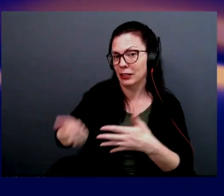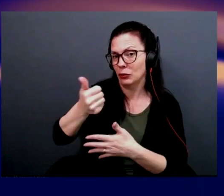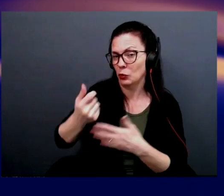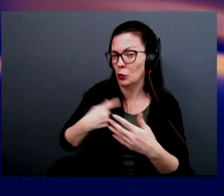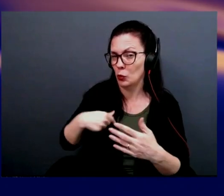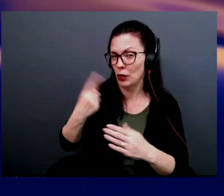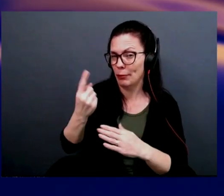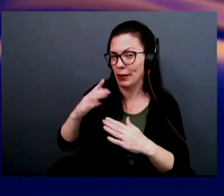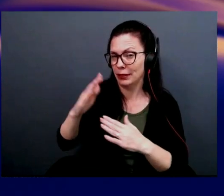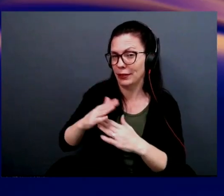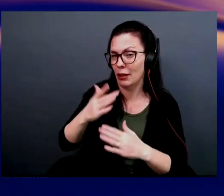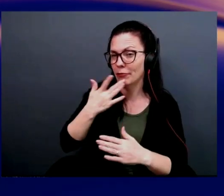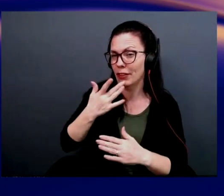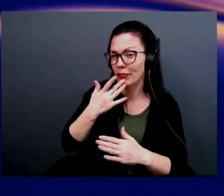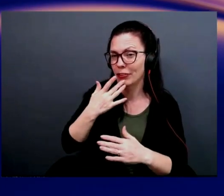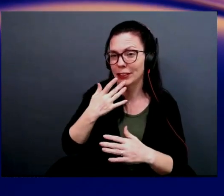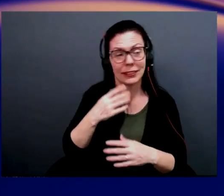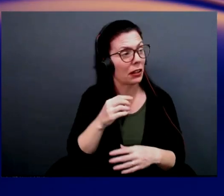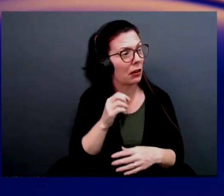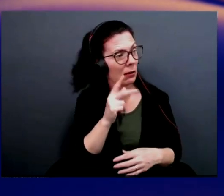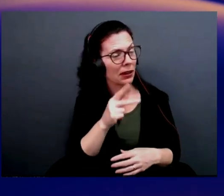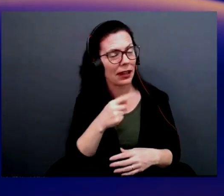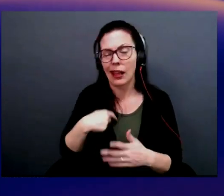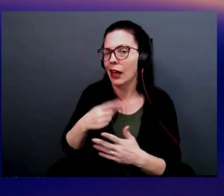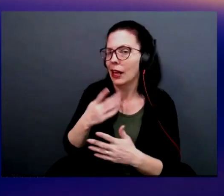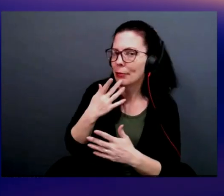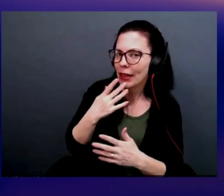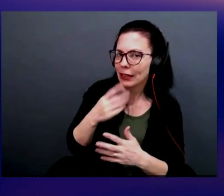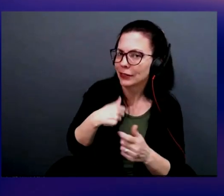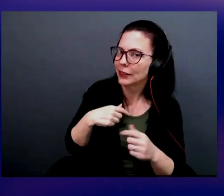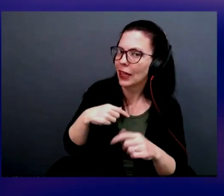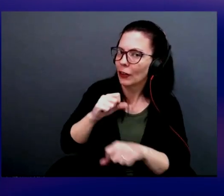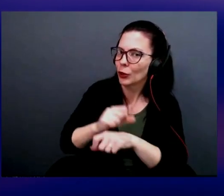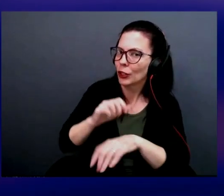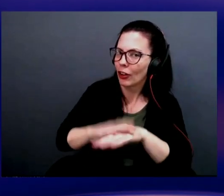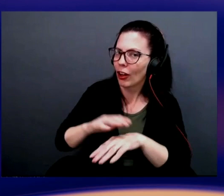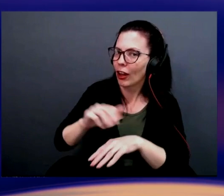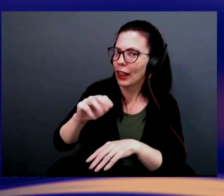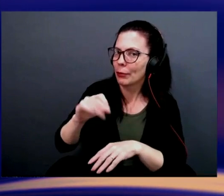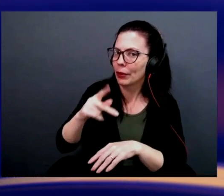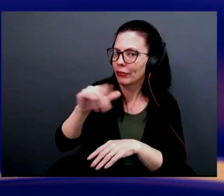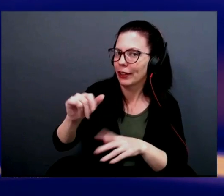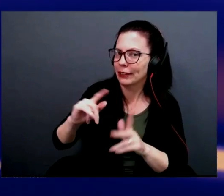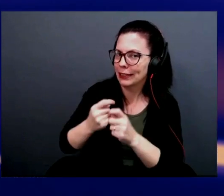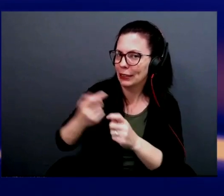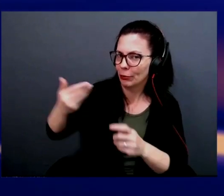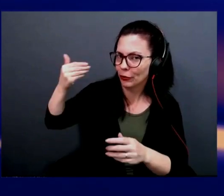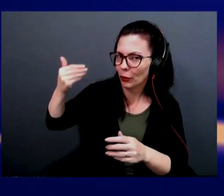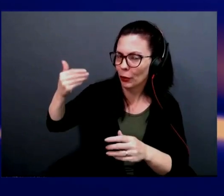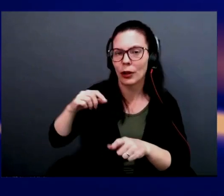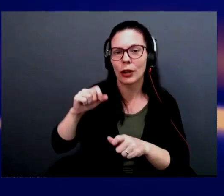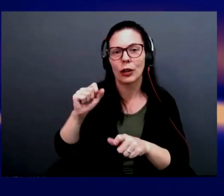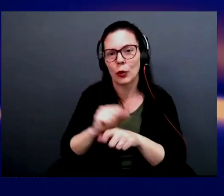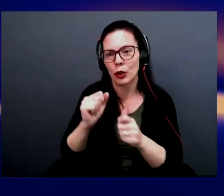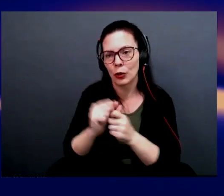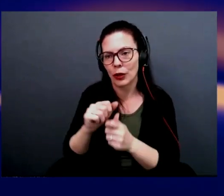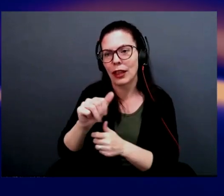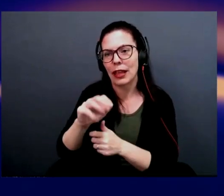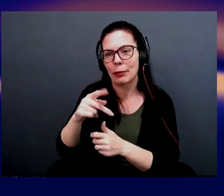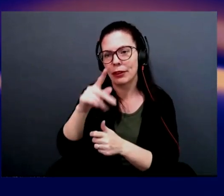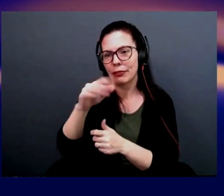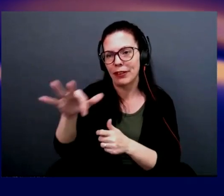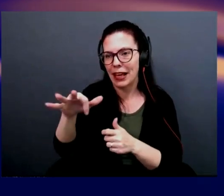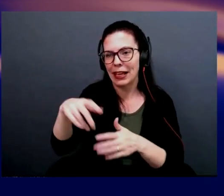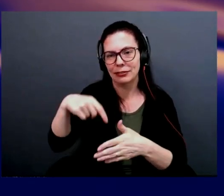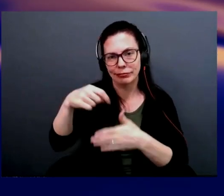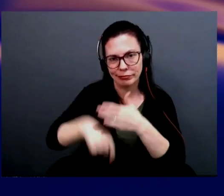for a lot of Same. reasons. Yeah. I'm biased towards it. I've worked on the Amplify team in the past, worked with Amplify deeply with